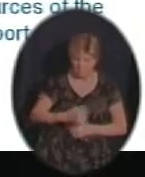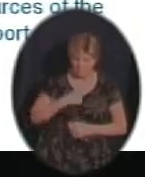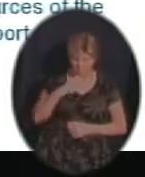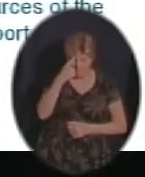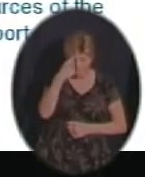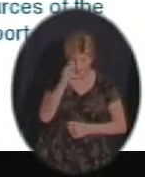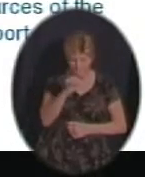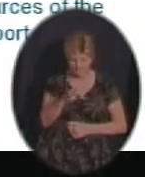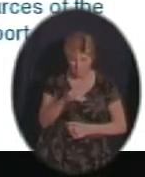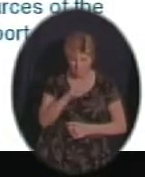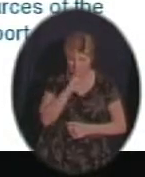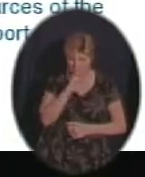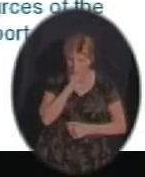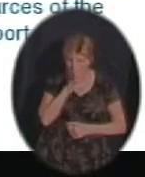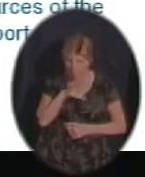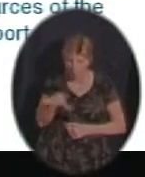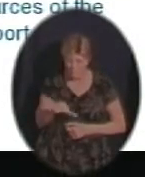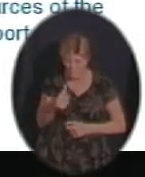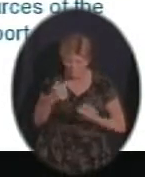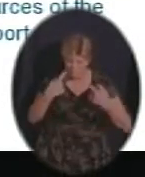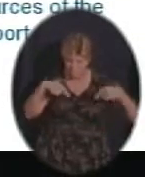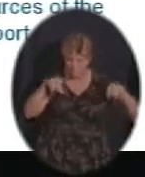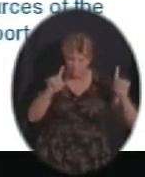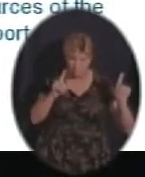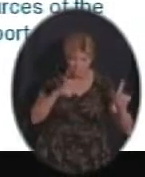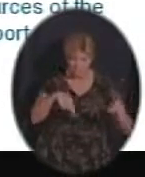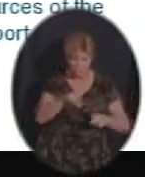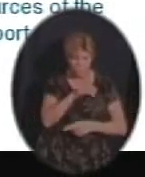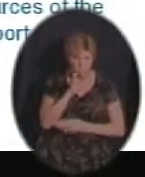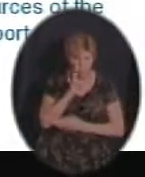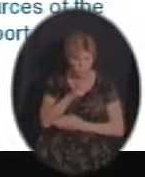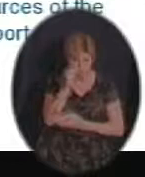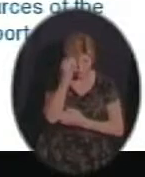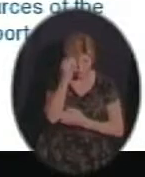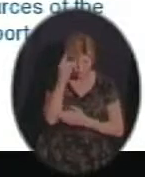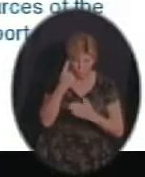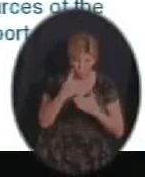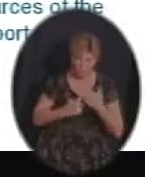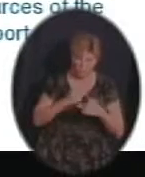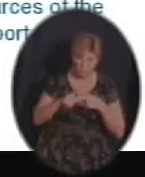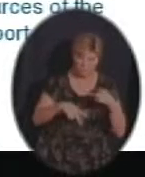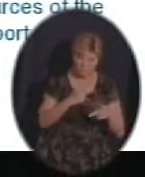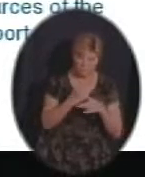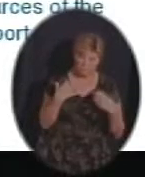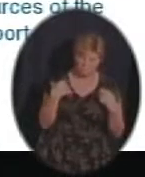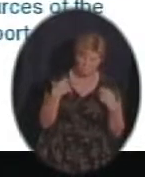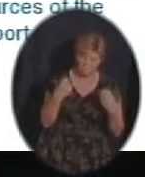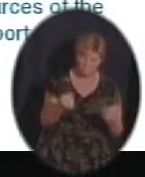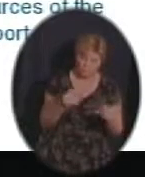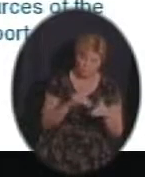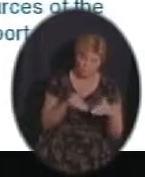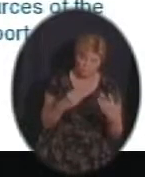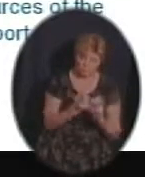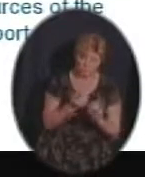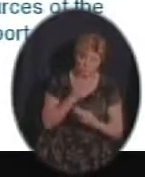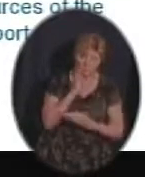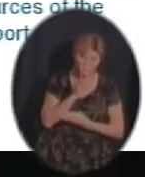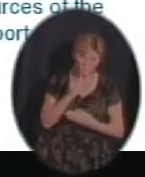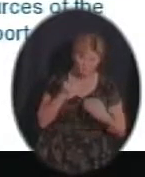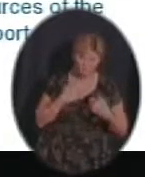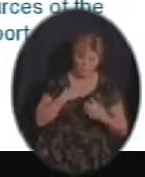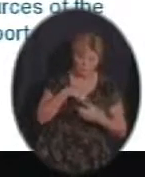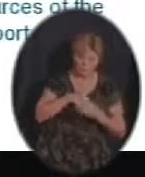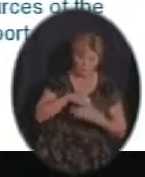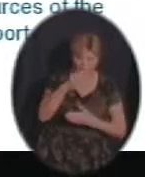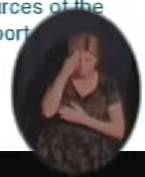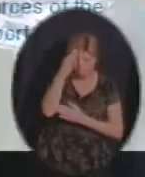what the district's going to have for the future and how you're going to succeed, because it is such a large ticket item. Now, are there any questions that I can try and